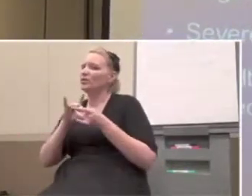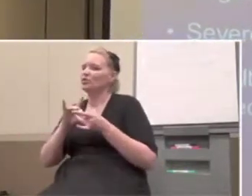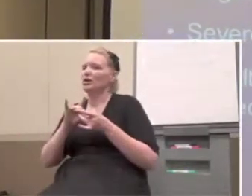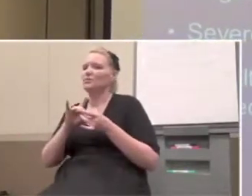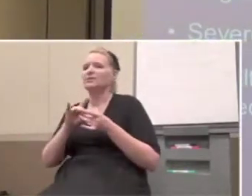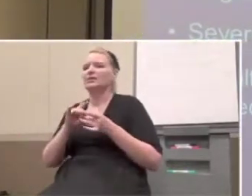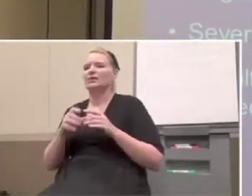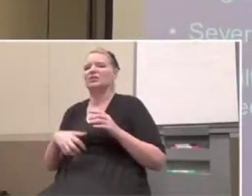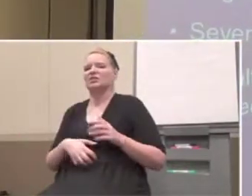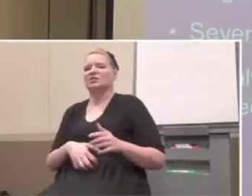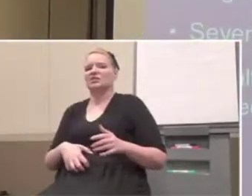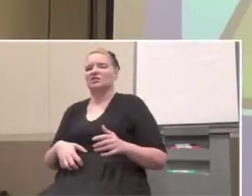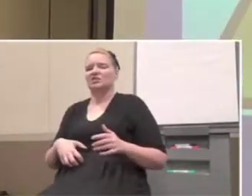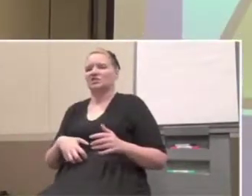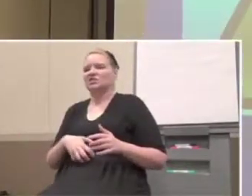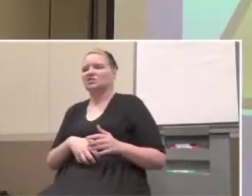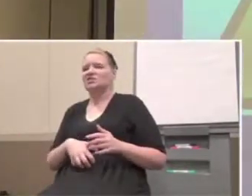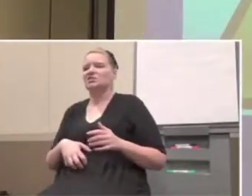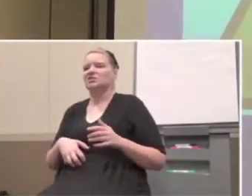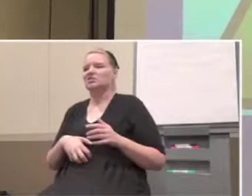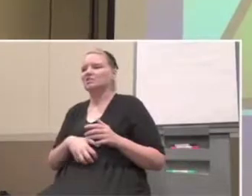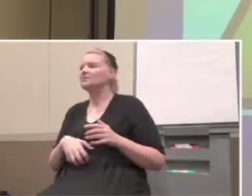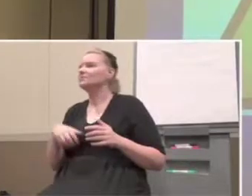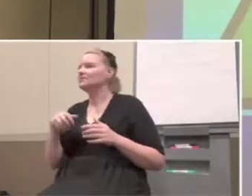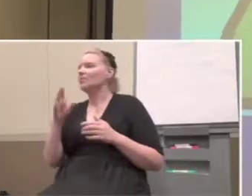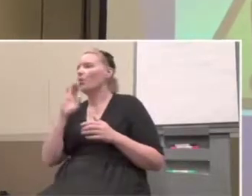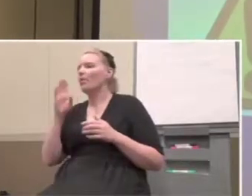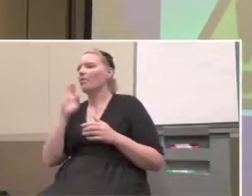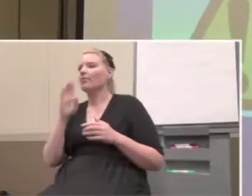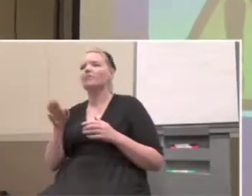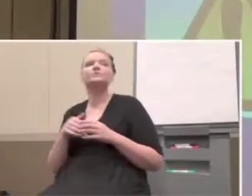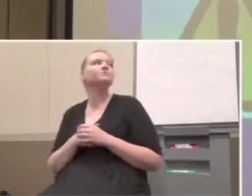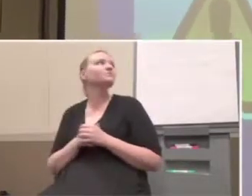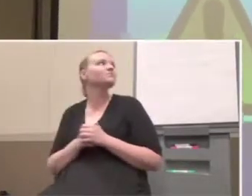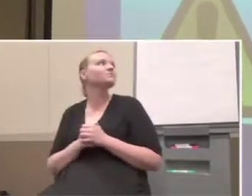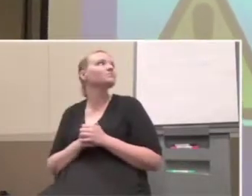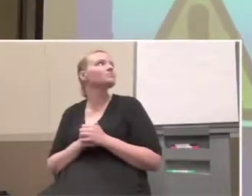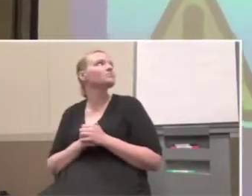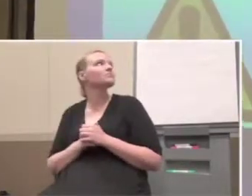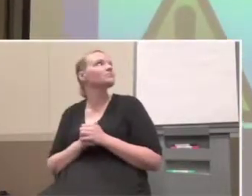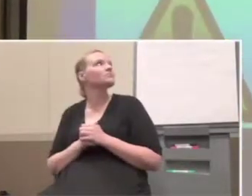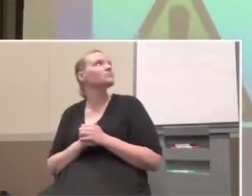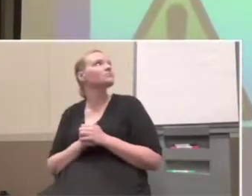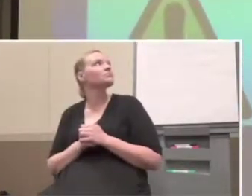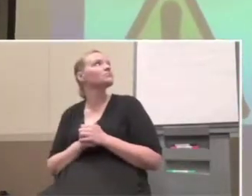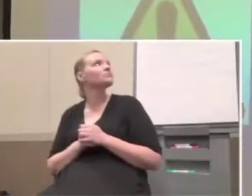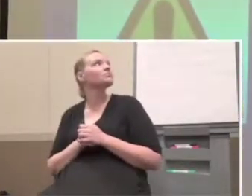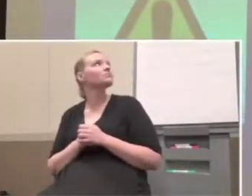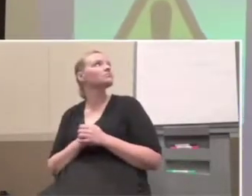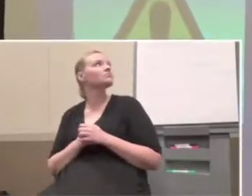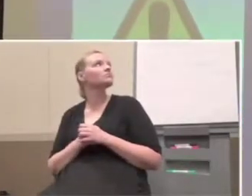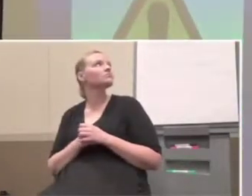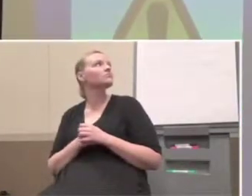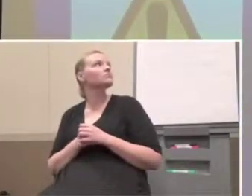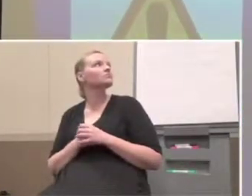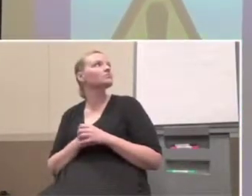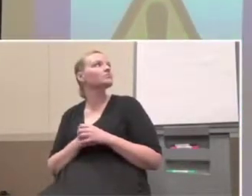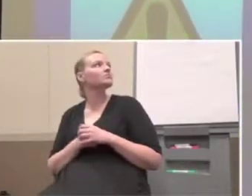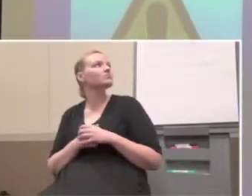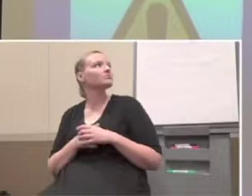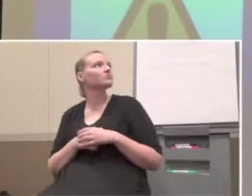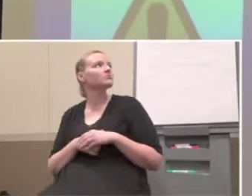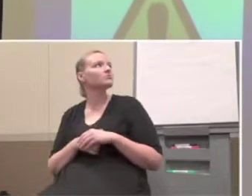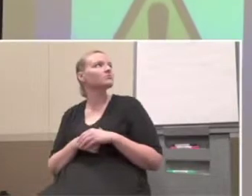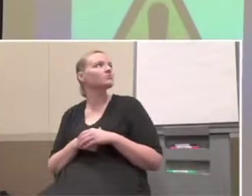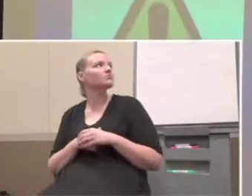isn't helpful at all. So you might be in a power struggle. Let's see here. By the way, a